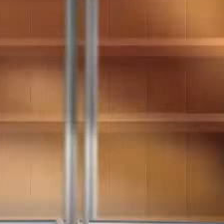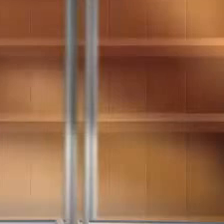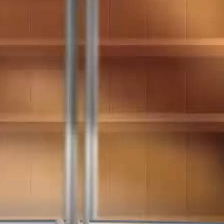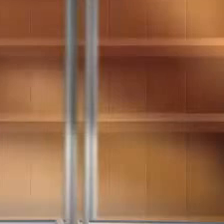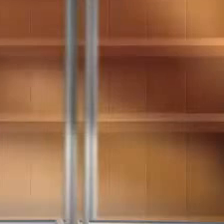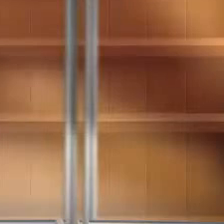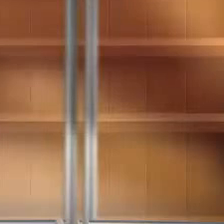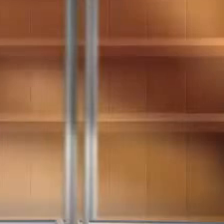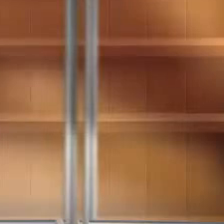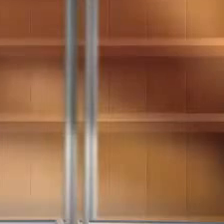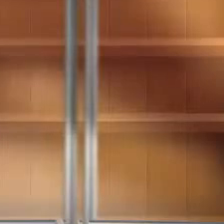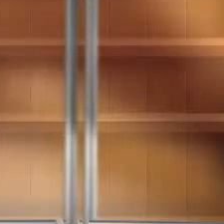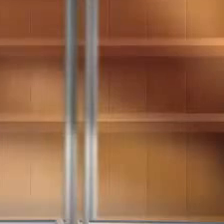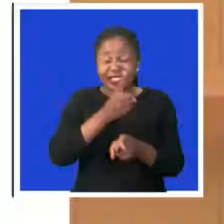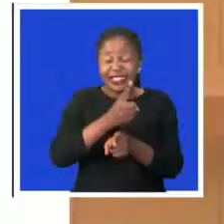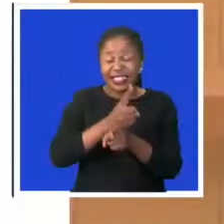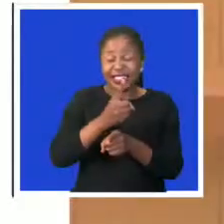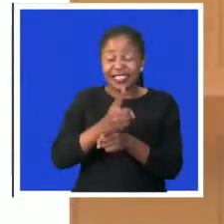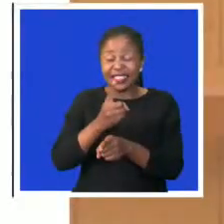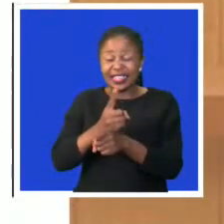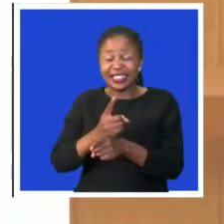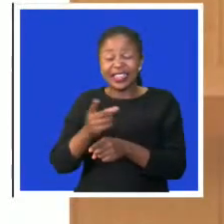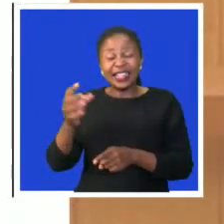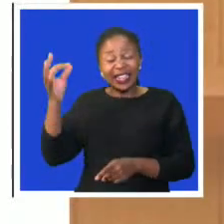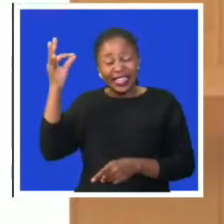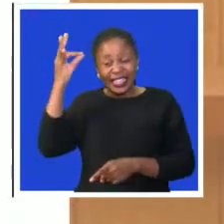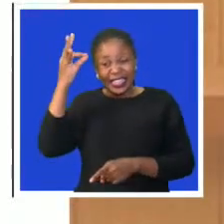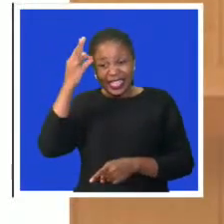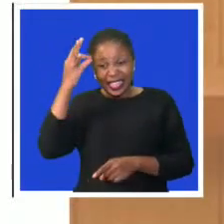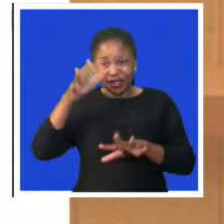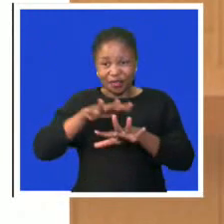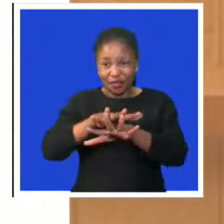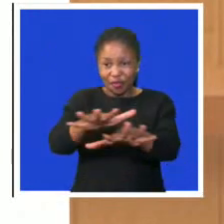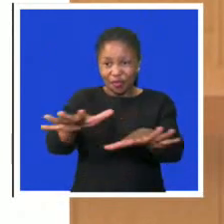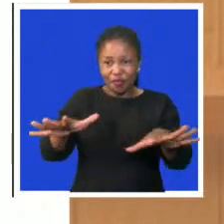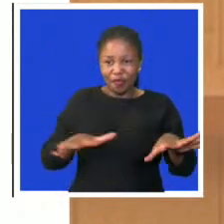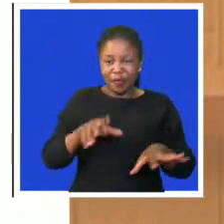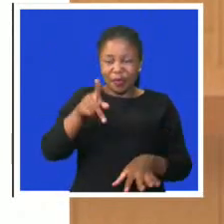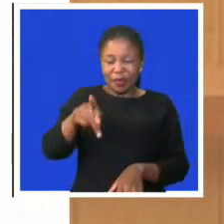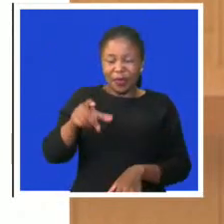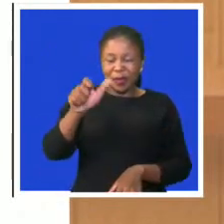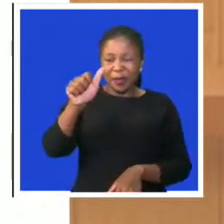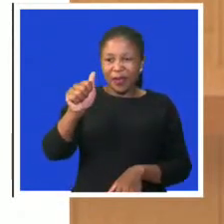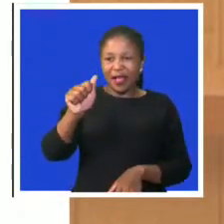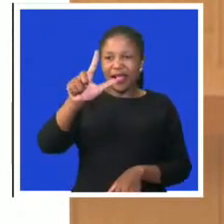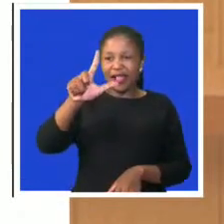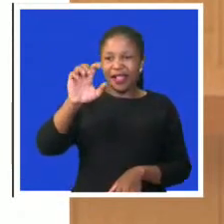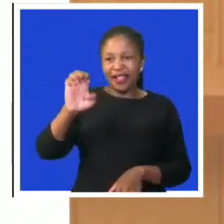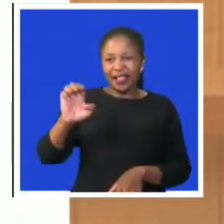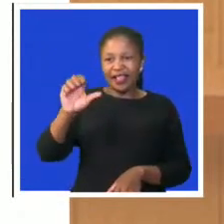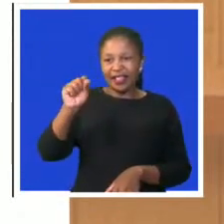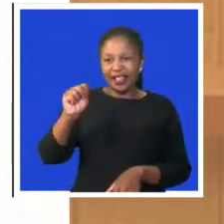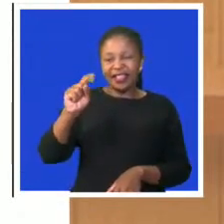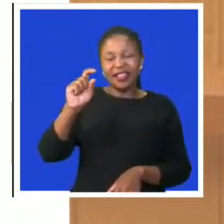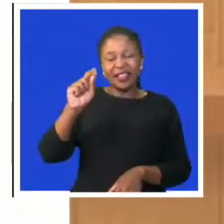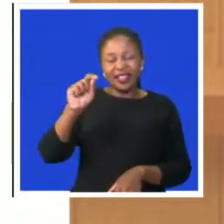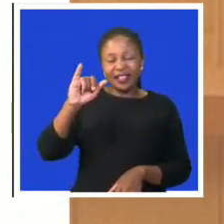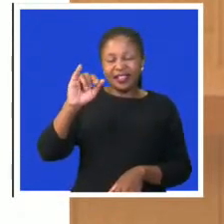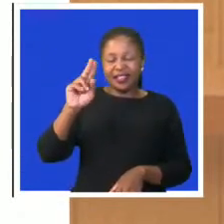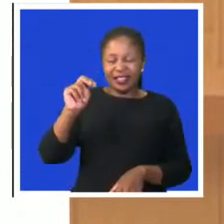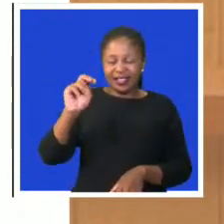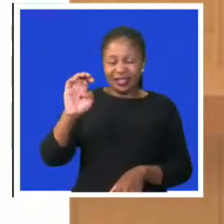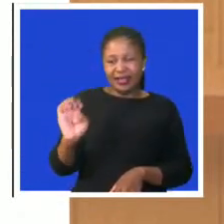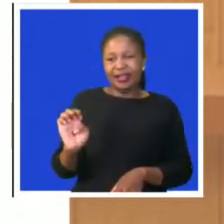in our map there. Fortunately, dear Lena, the map has got different colors whereby we can